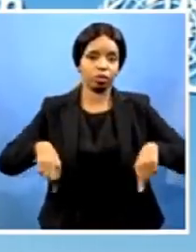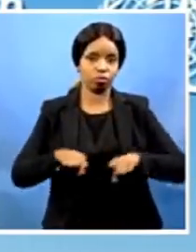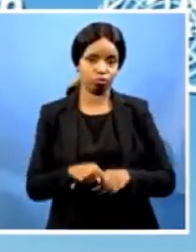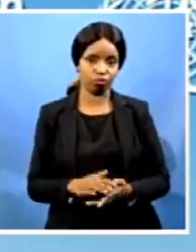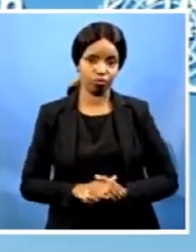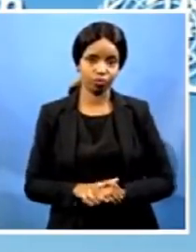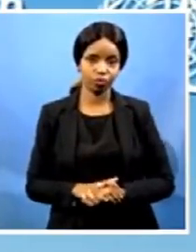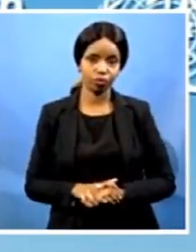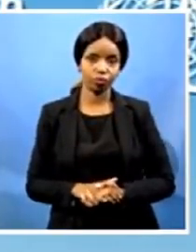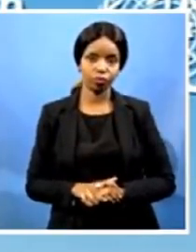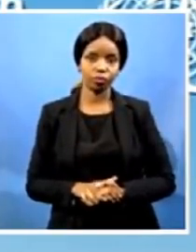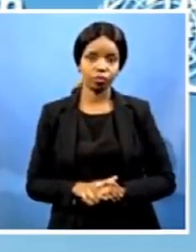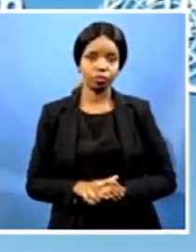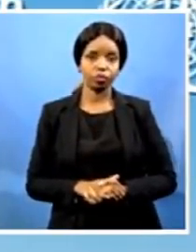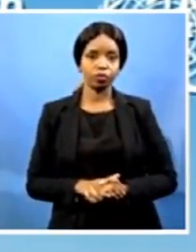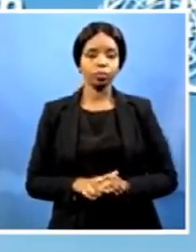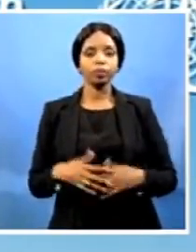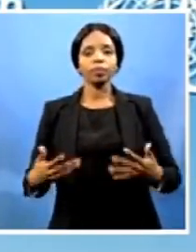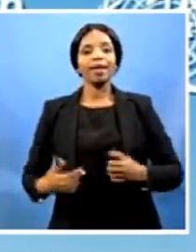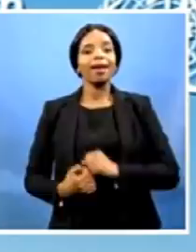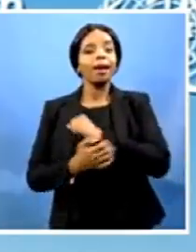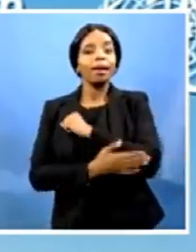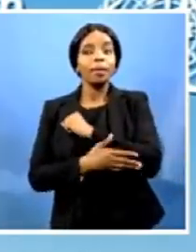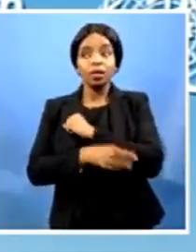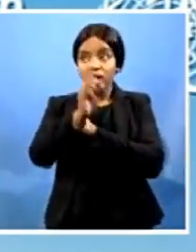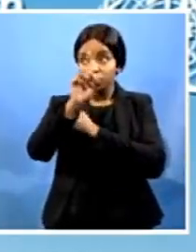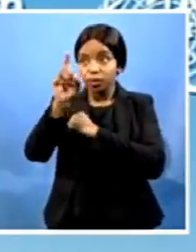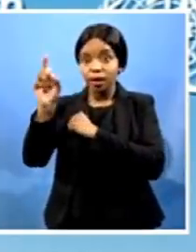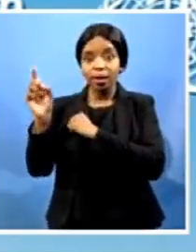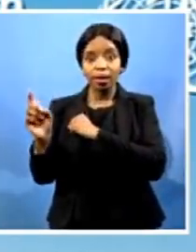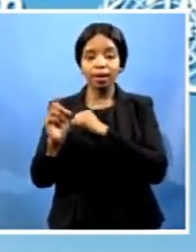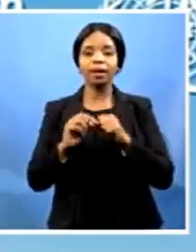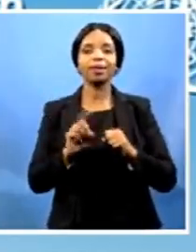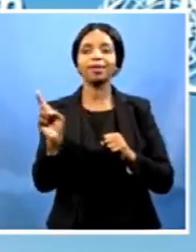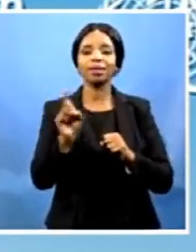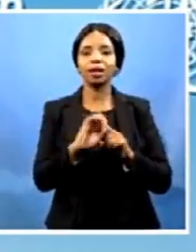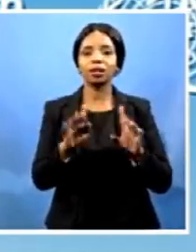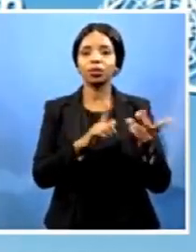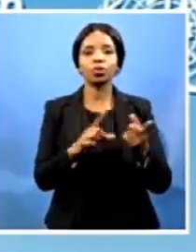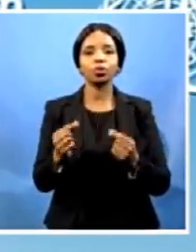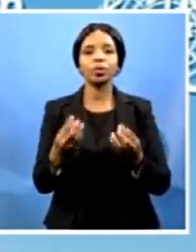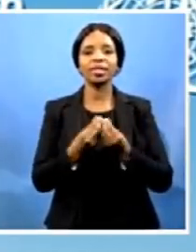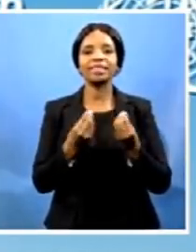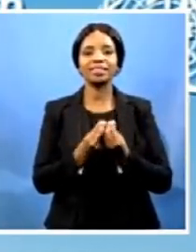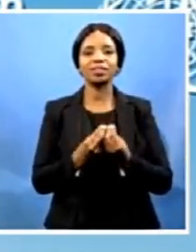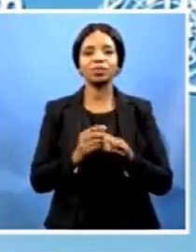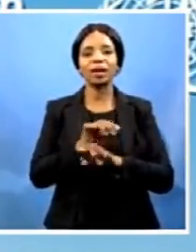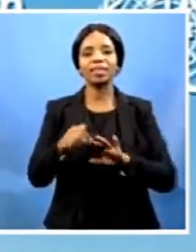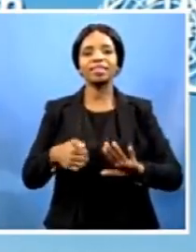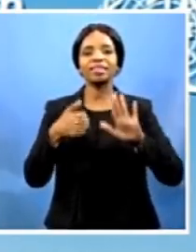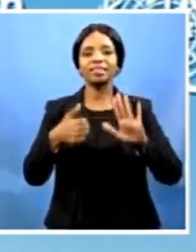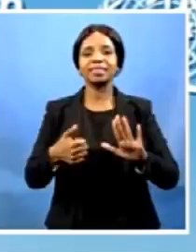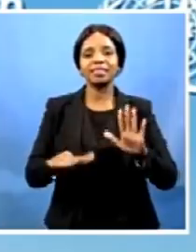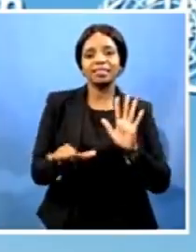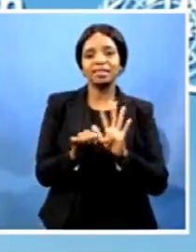Countries that do not do these 6 central things and do them consistently will see more